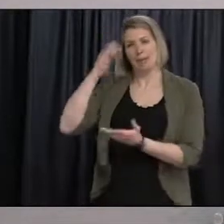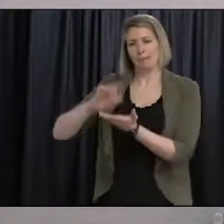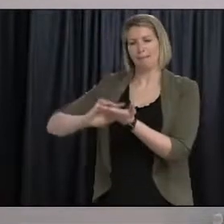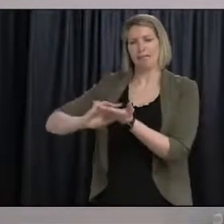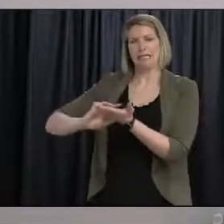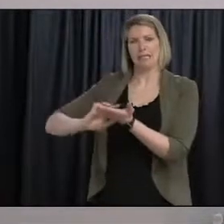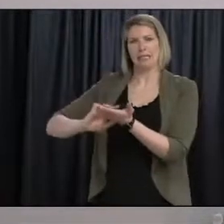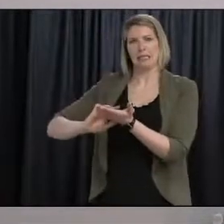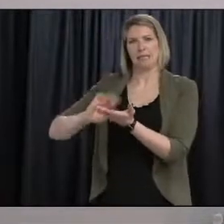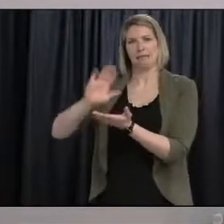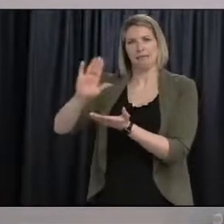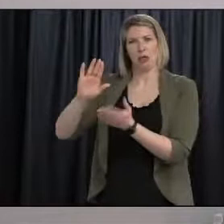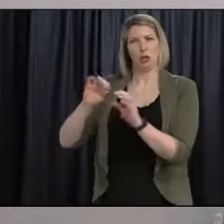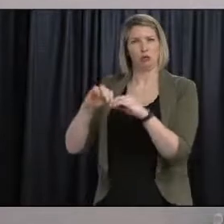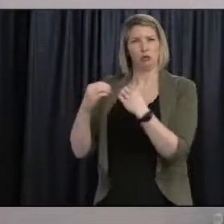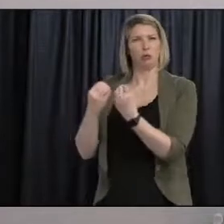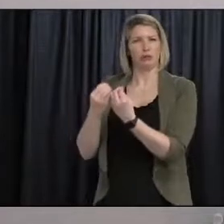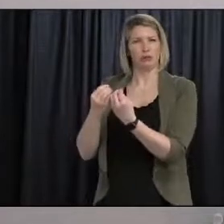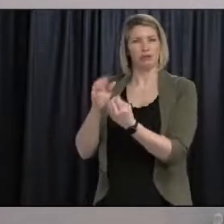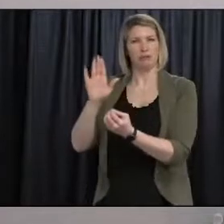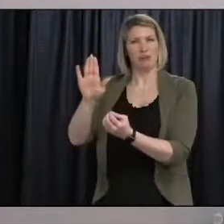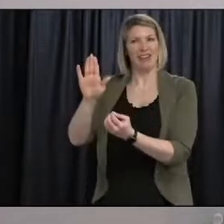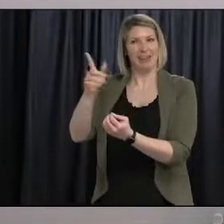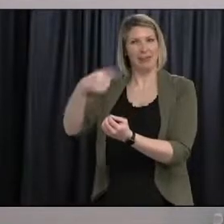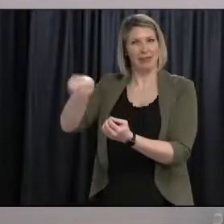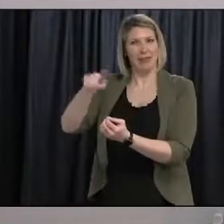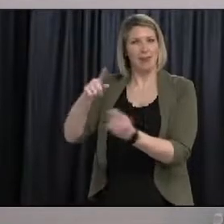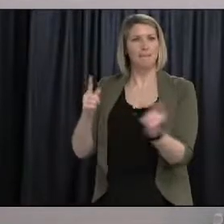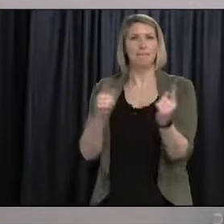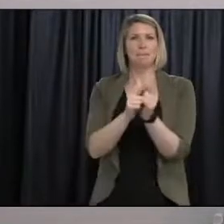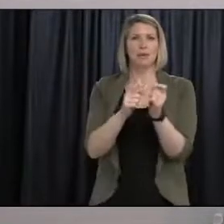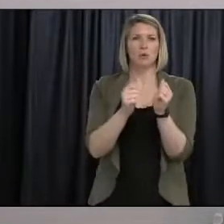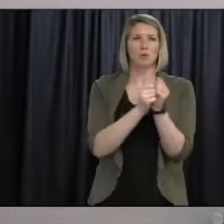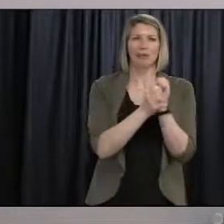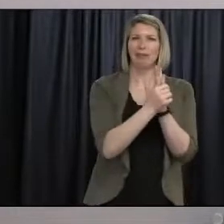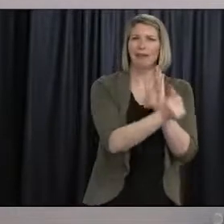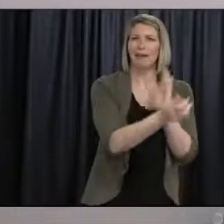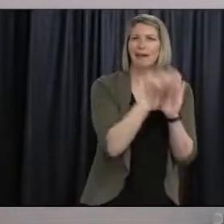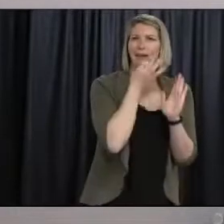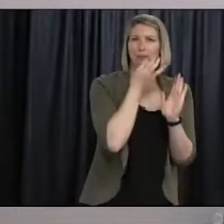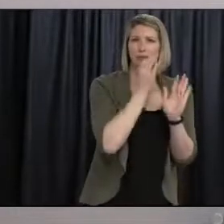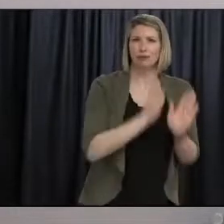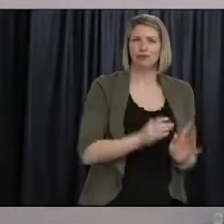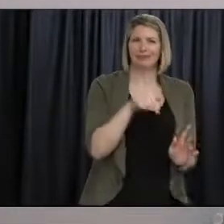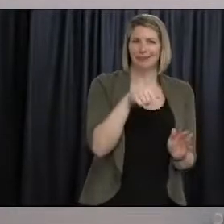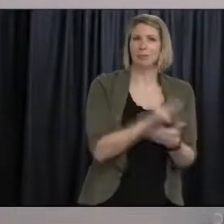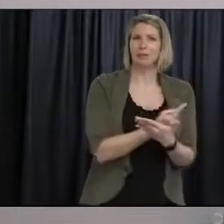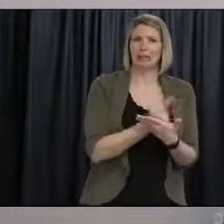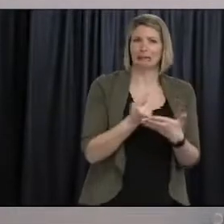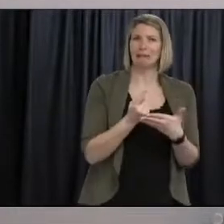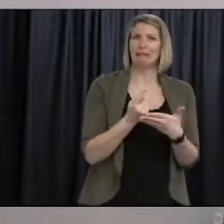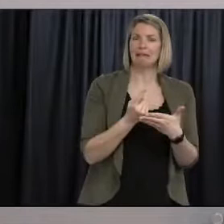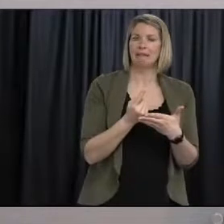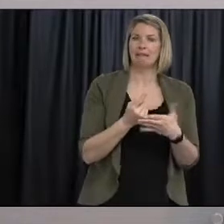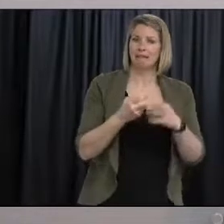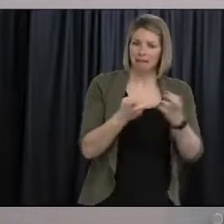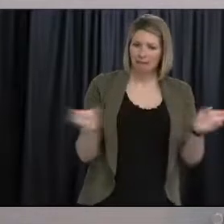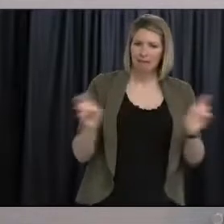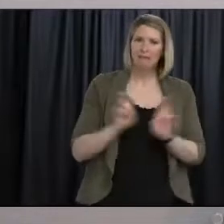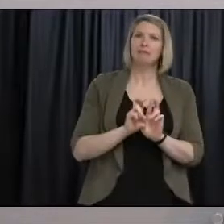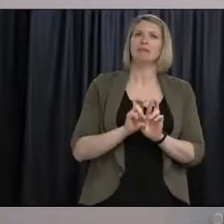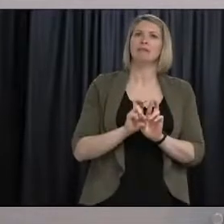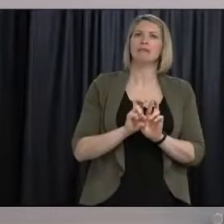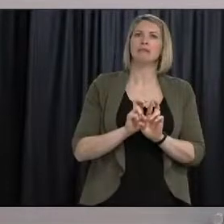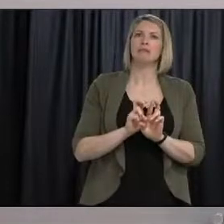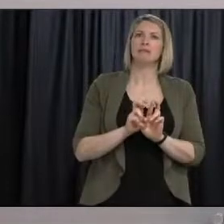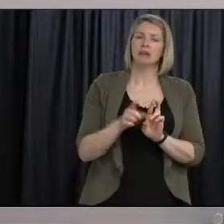Agency, they're meeting with experts this week on thrombosis and interfaces and all that